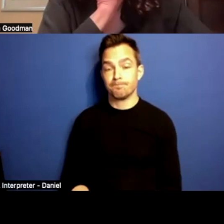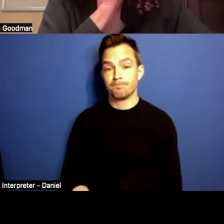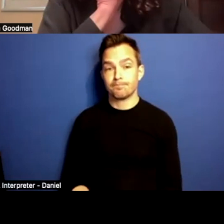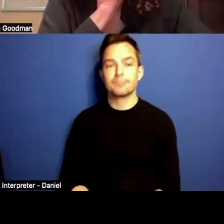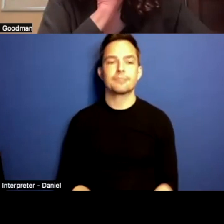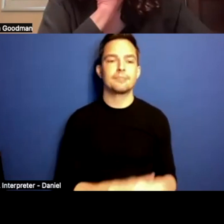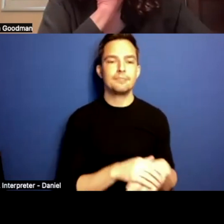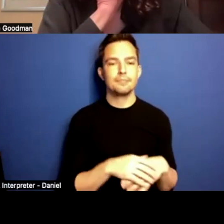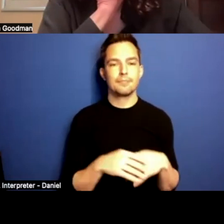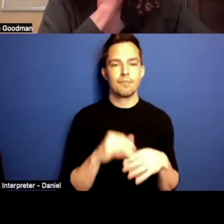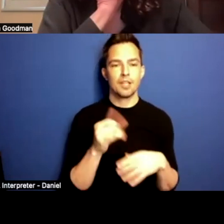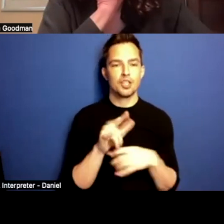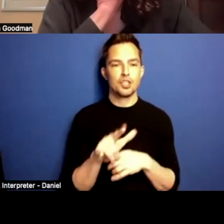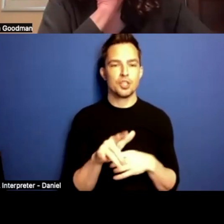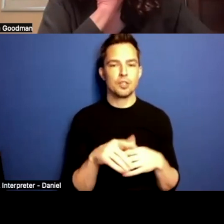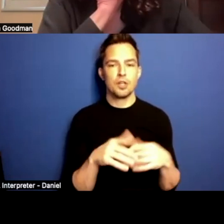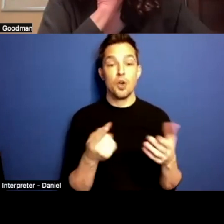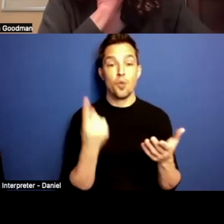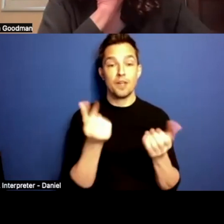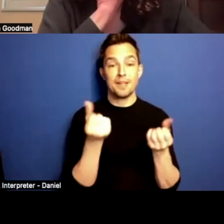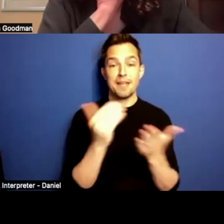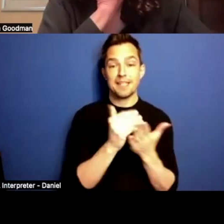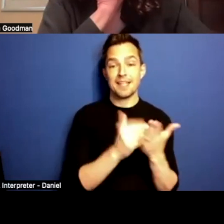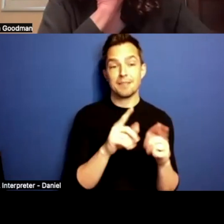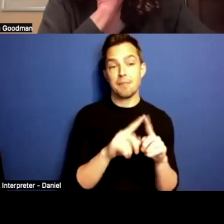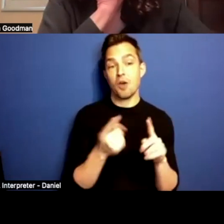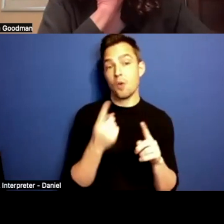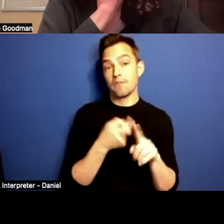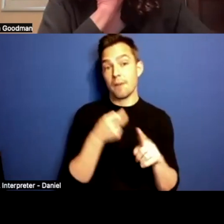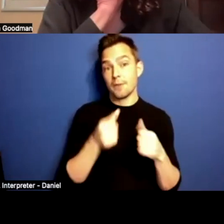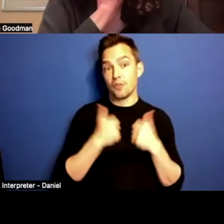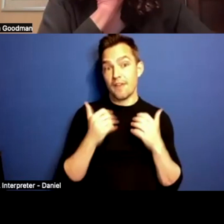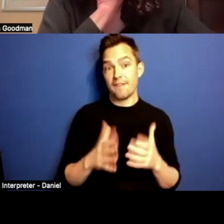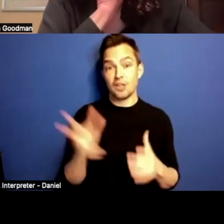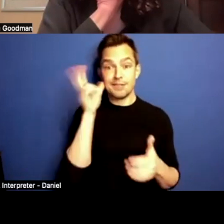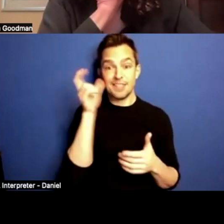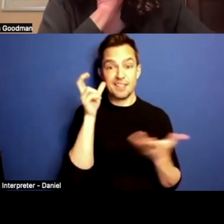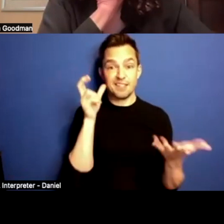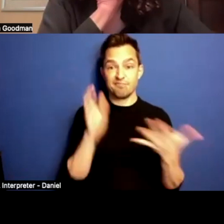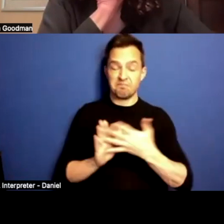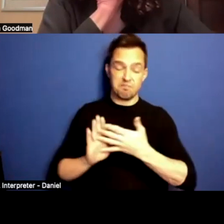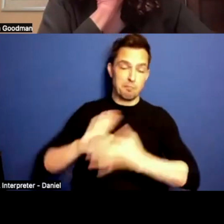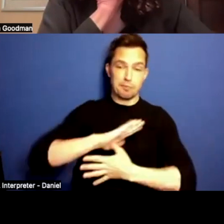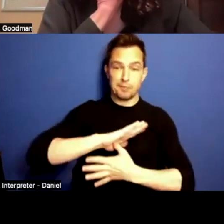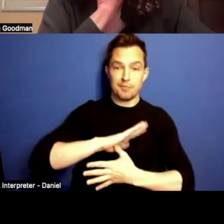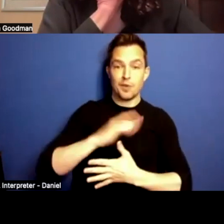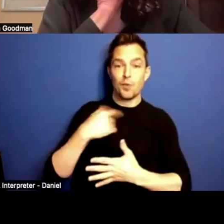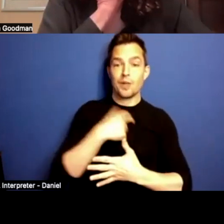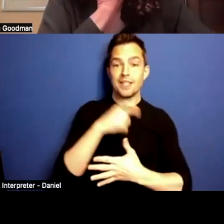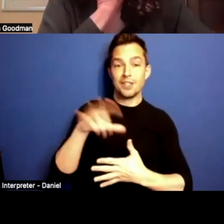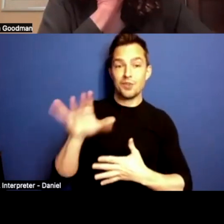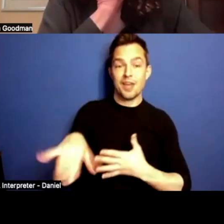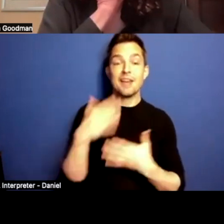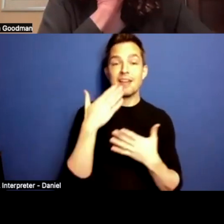So one of the lessons there's many lessons, but one from survivors is that listening is what we need to do. Thank you for helping